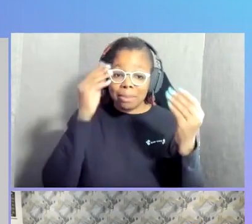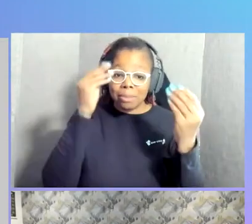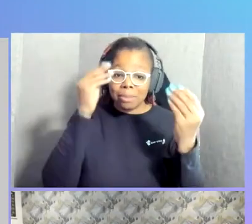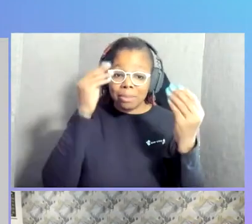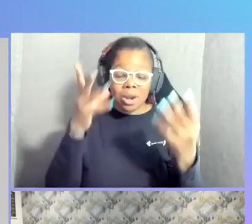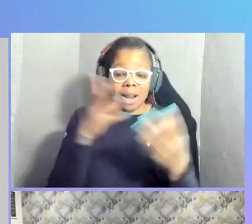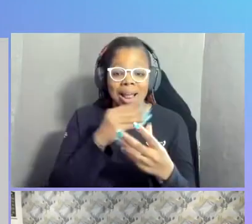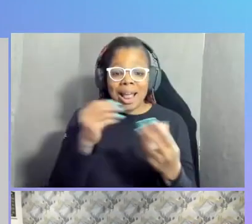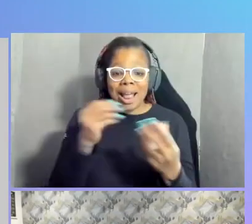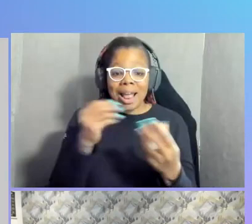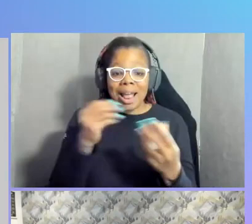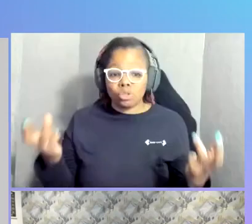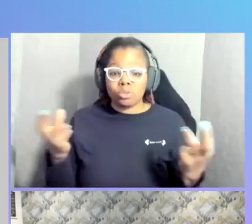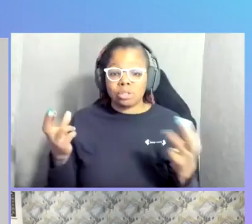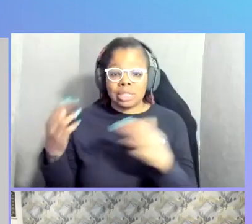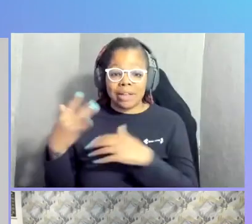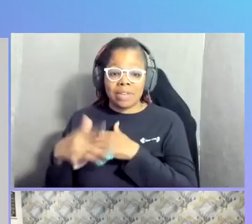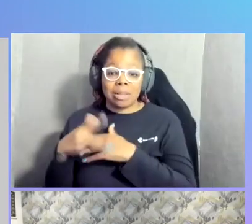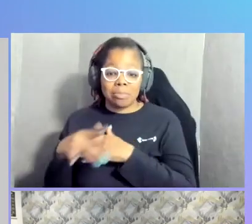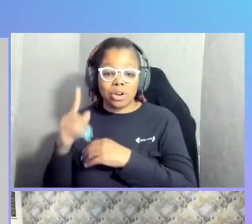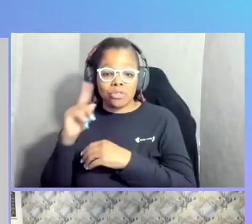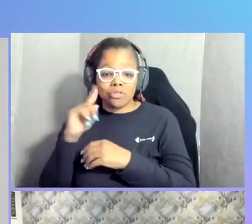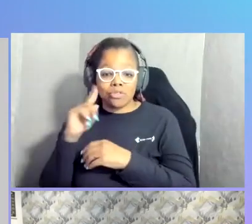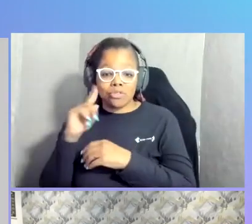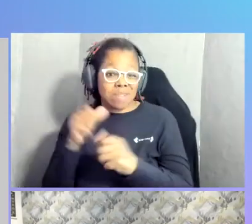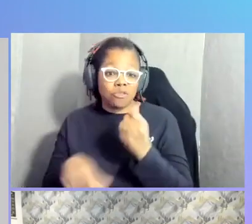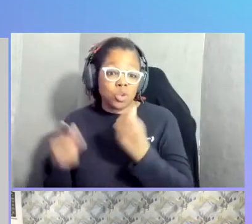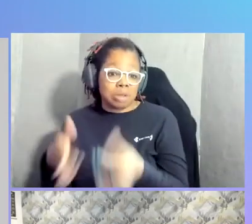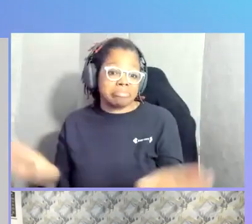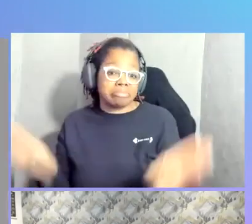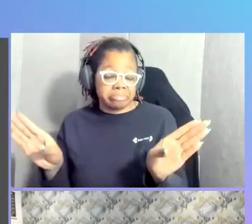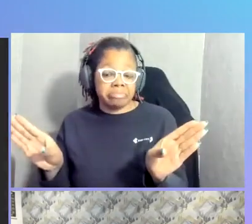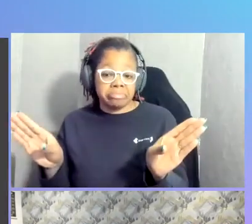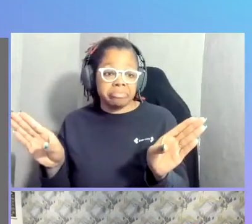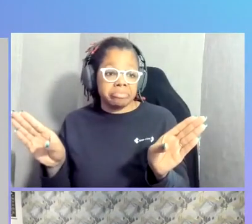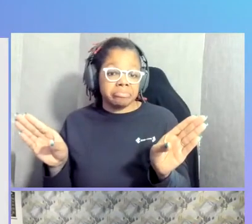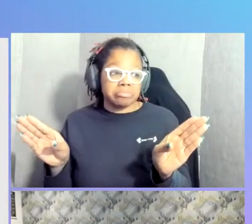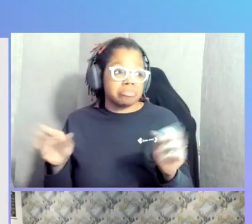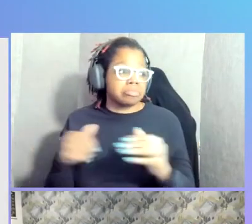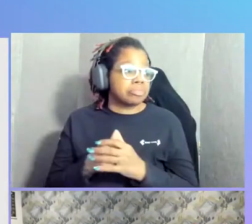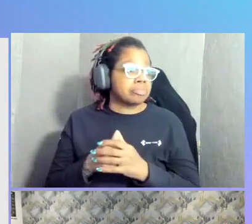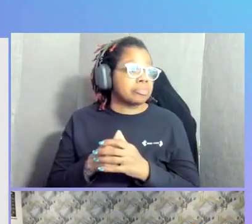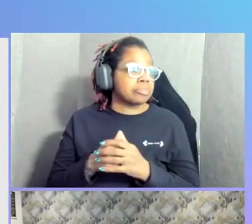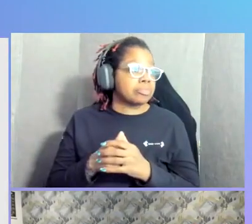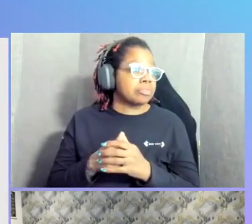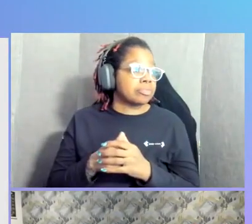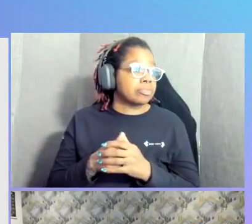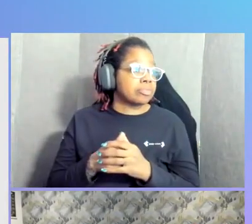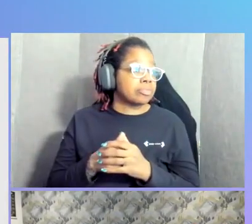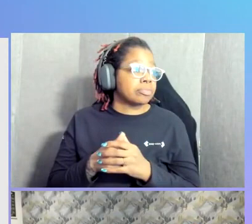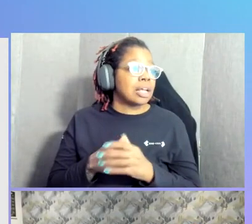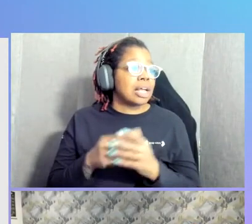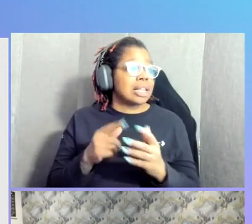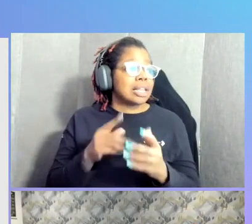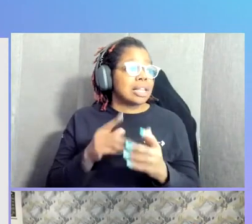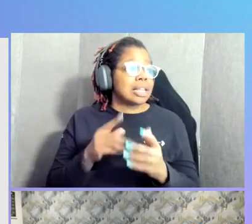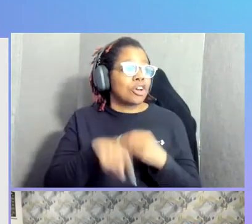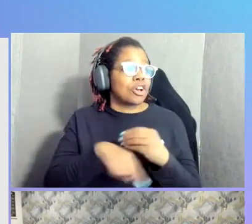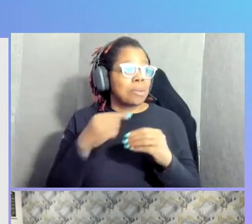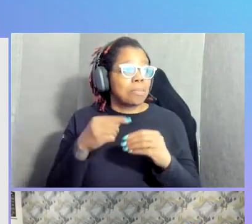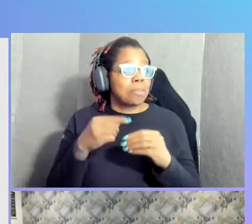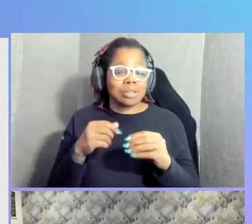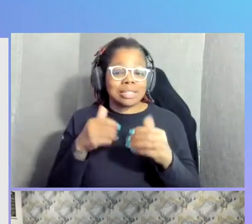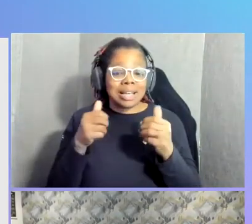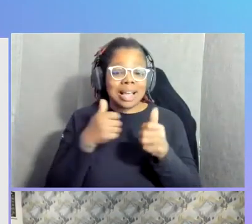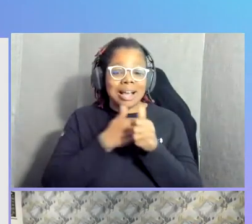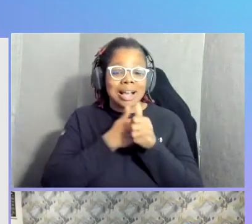and resources that are available to everybody else. We are all people. Let's chat about compliance